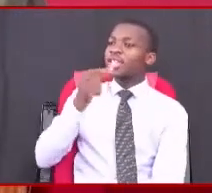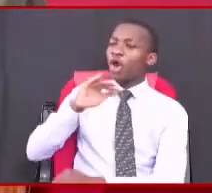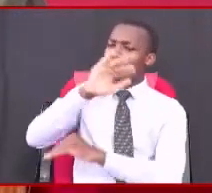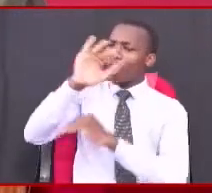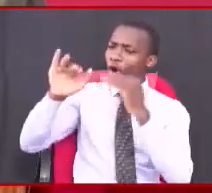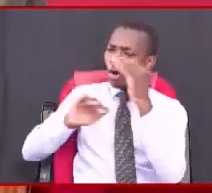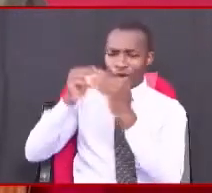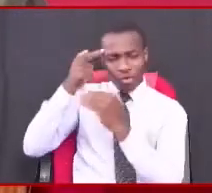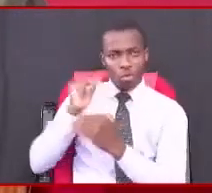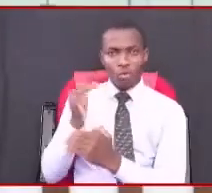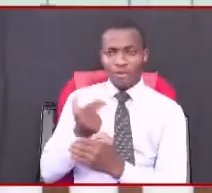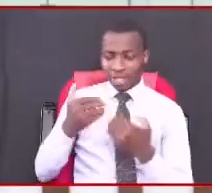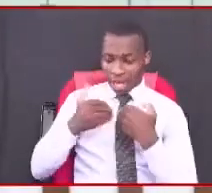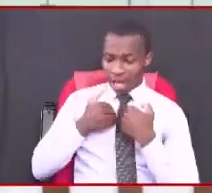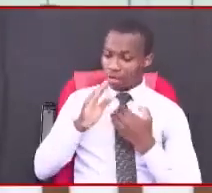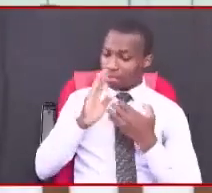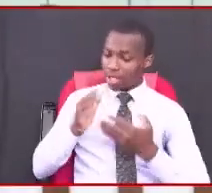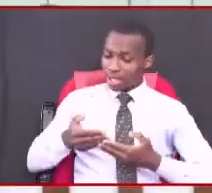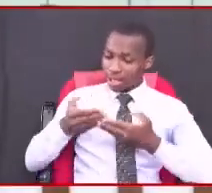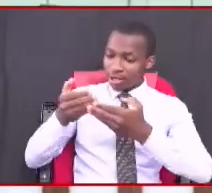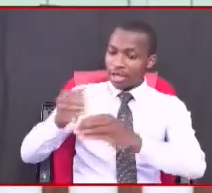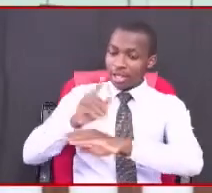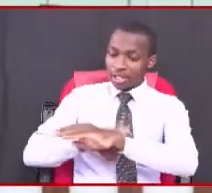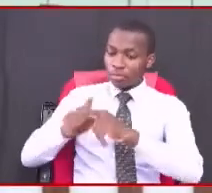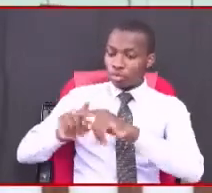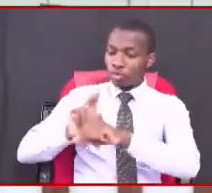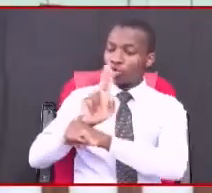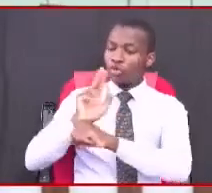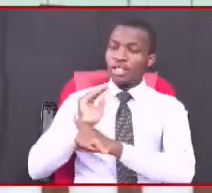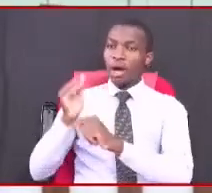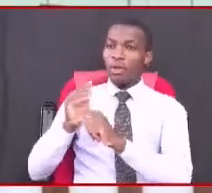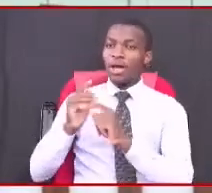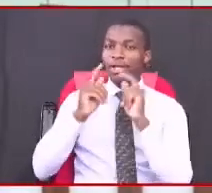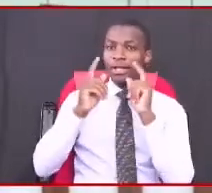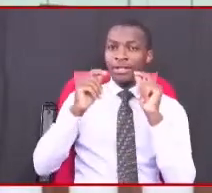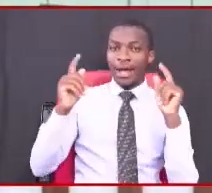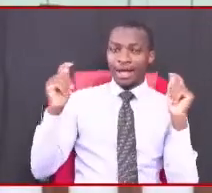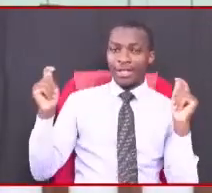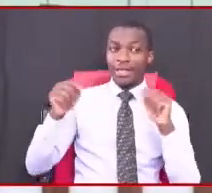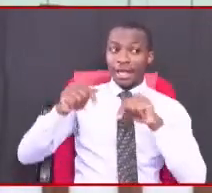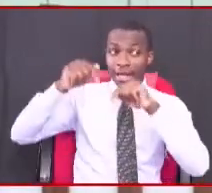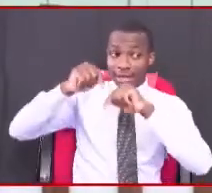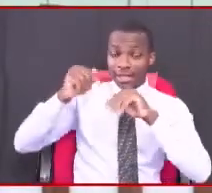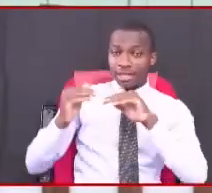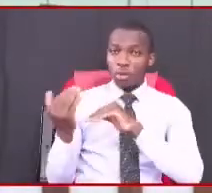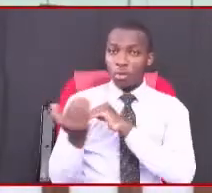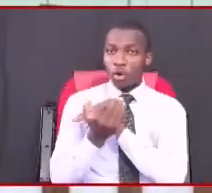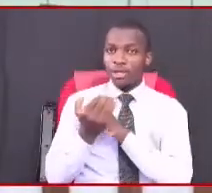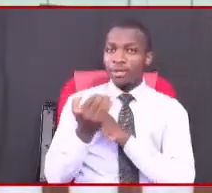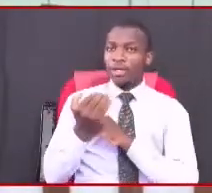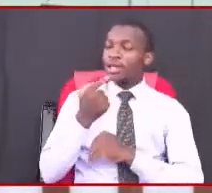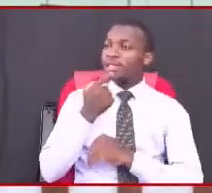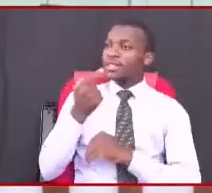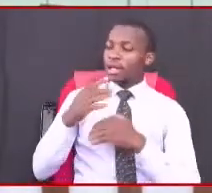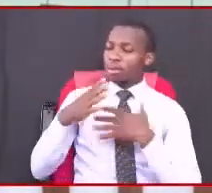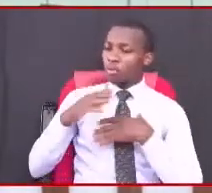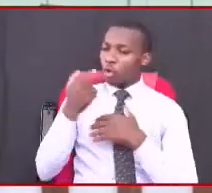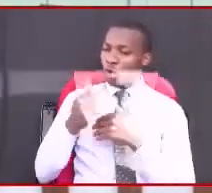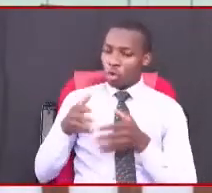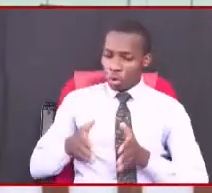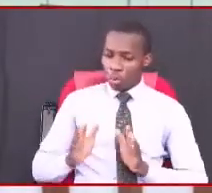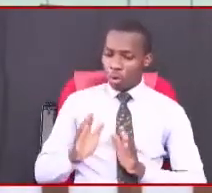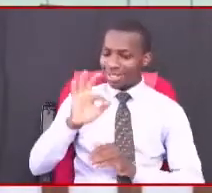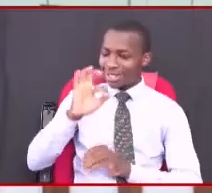given time to use our talents. And this morning, Kebati said even those who were not born 30 years ago have been